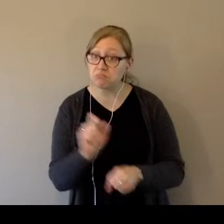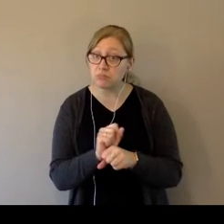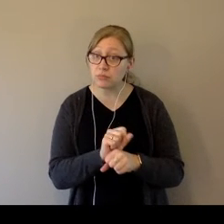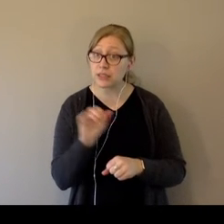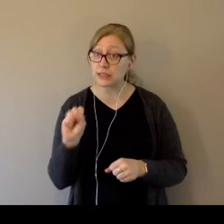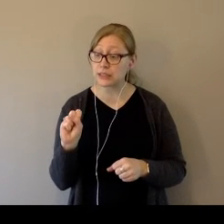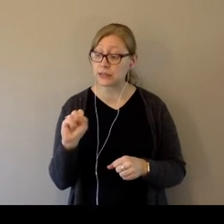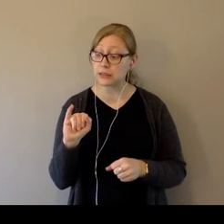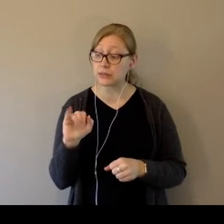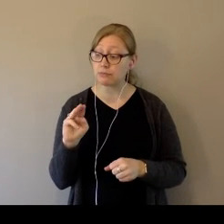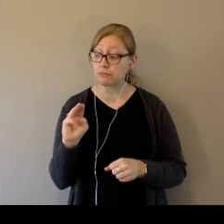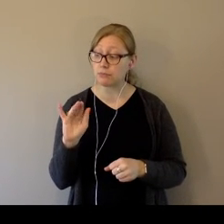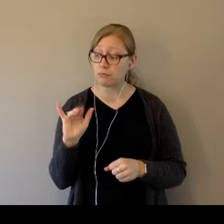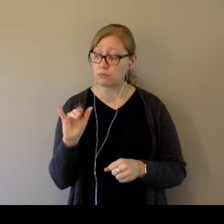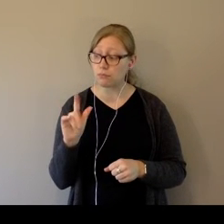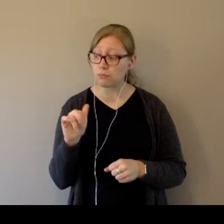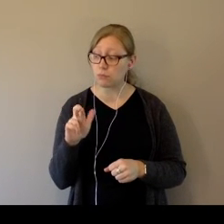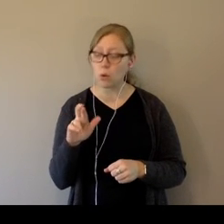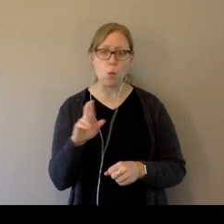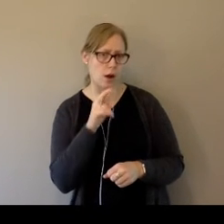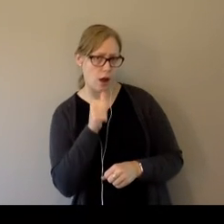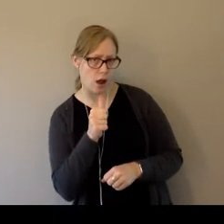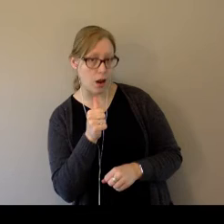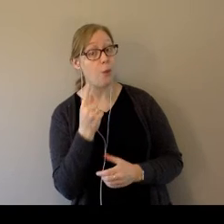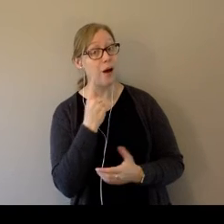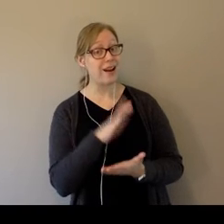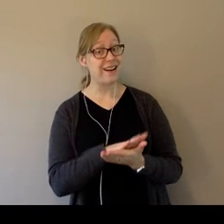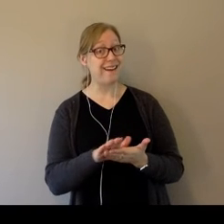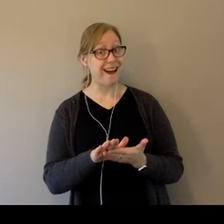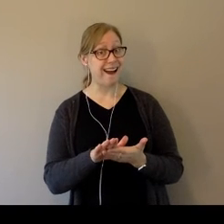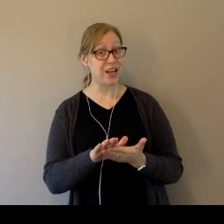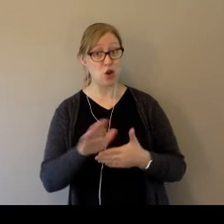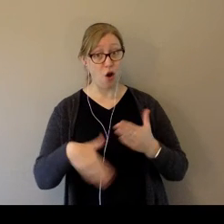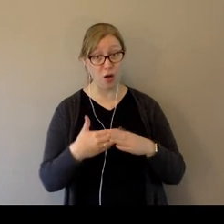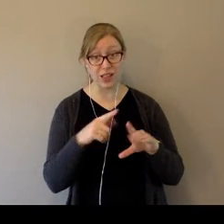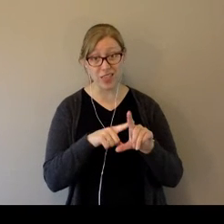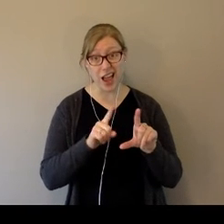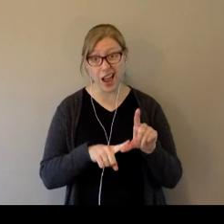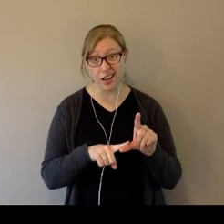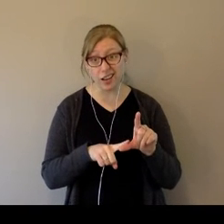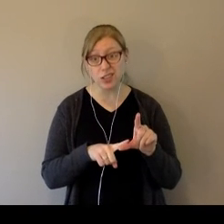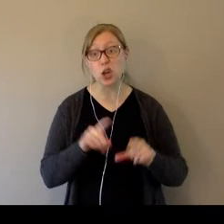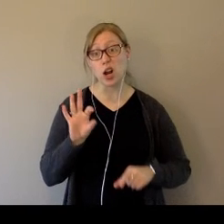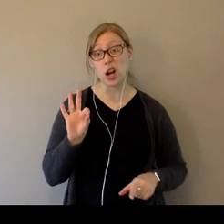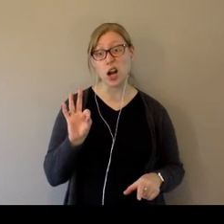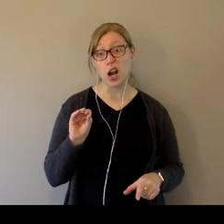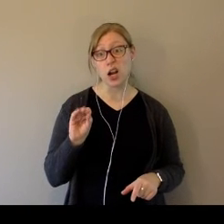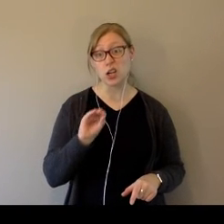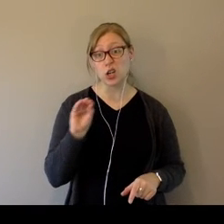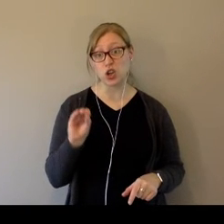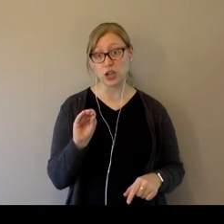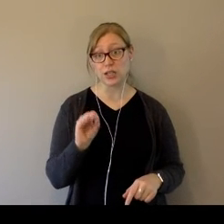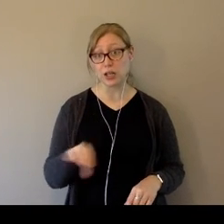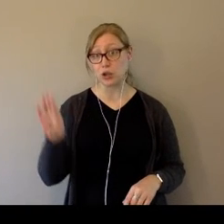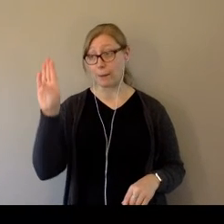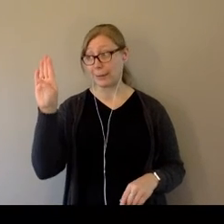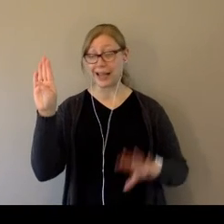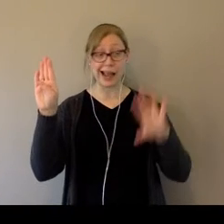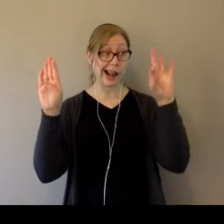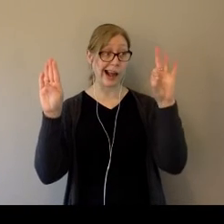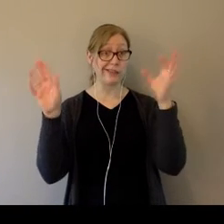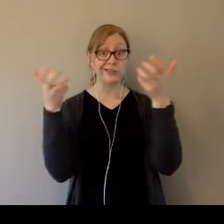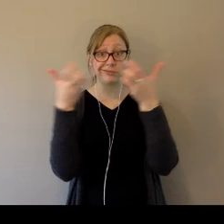know that all the angles are 90 degrees. So I know that angle B and angle F, they would correspond.